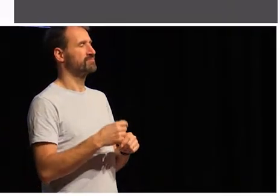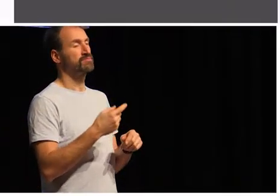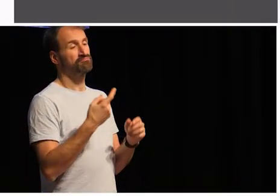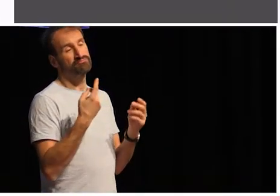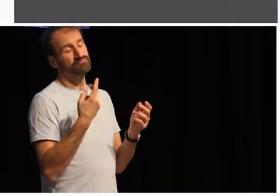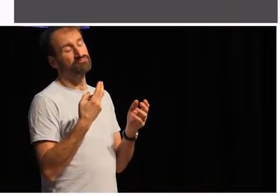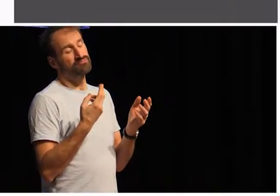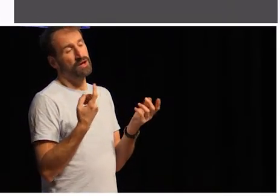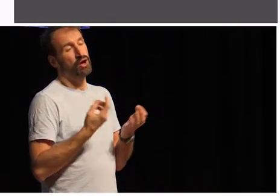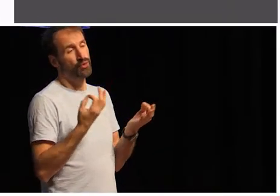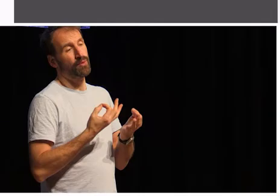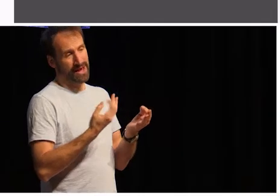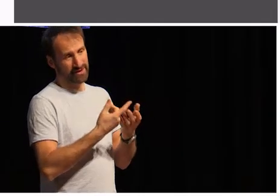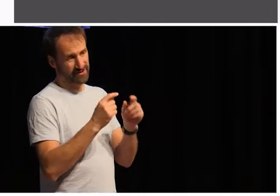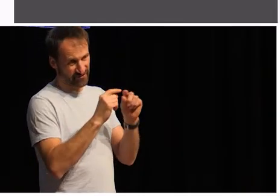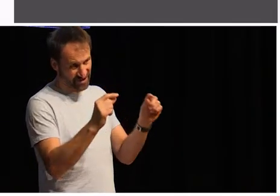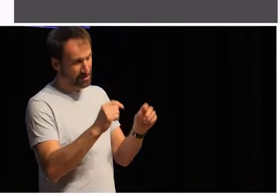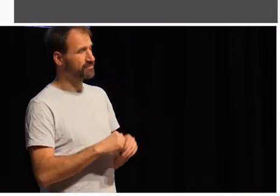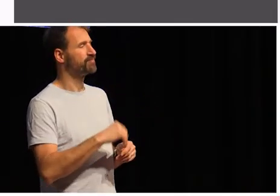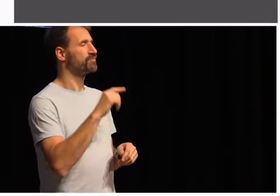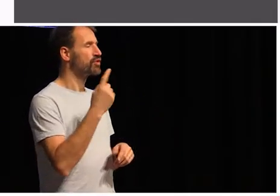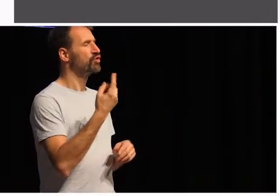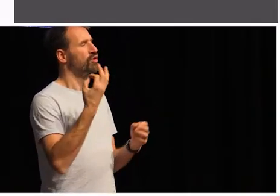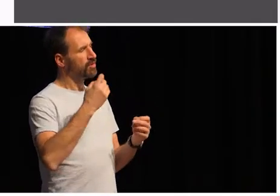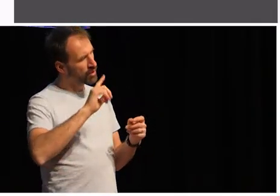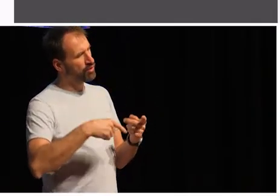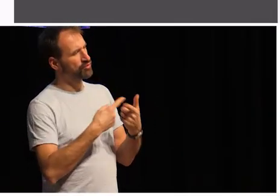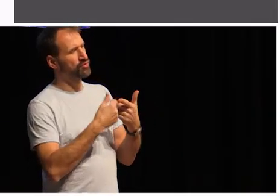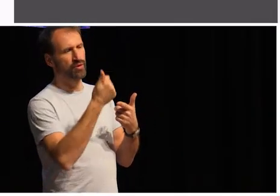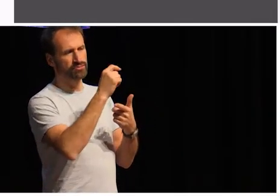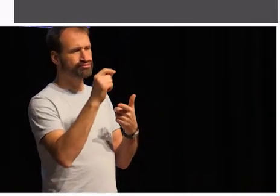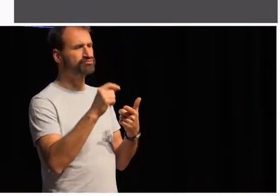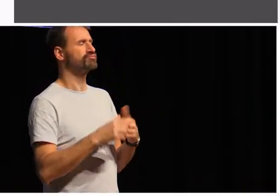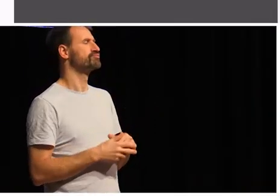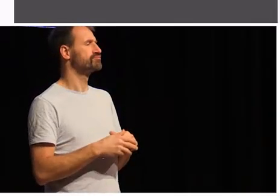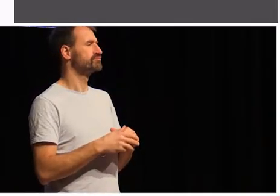we need of course another one image this is a image URL